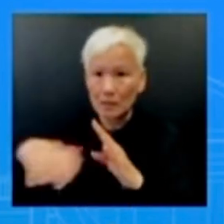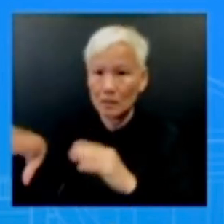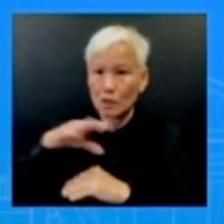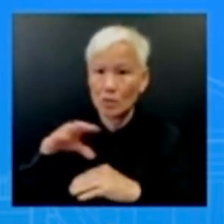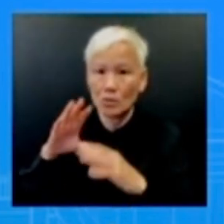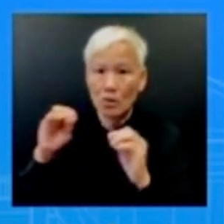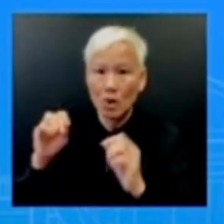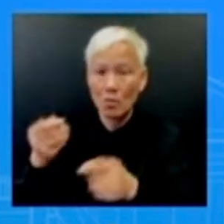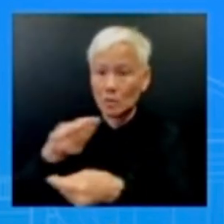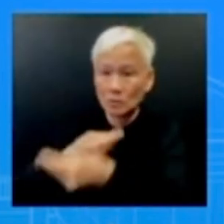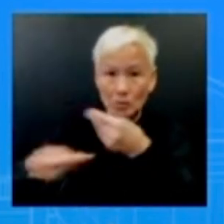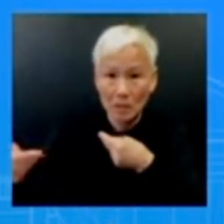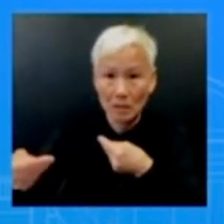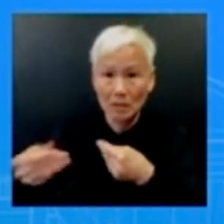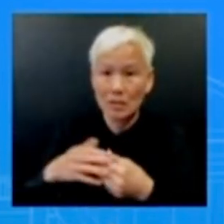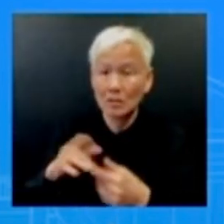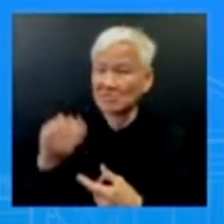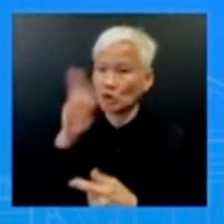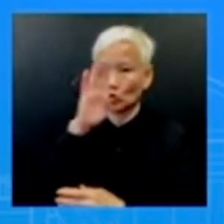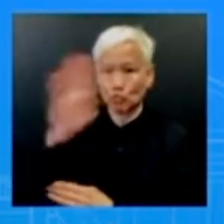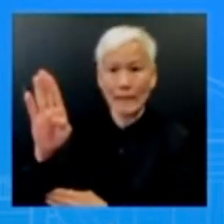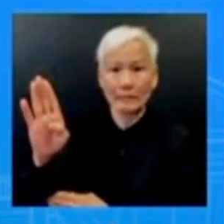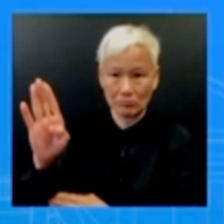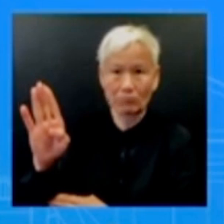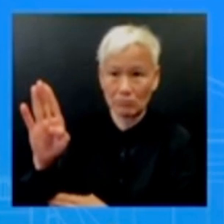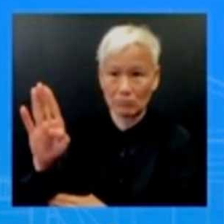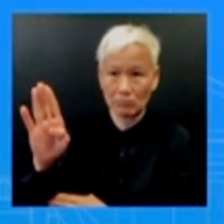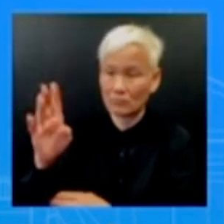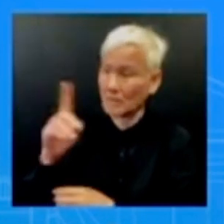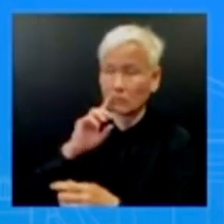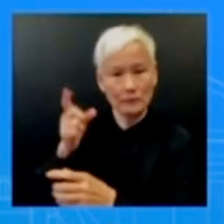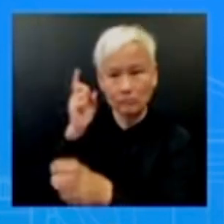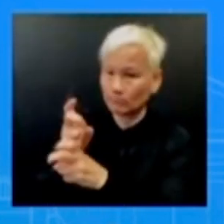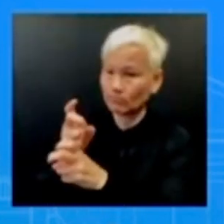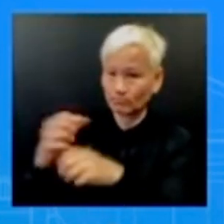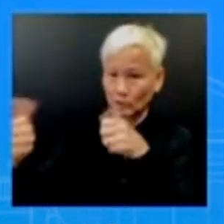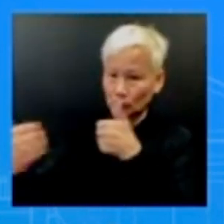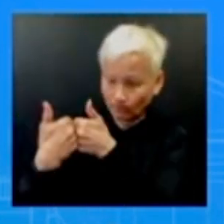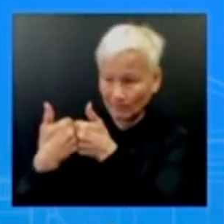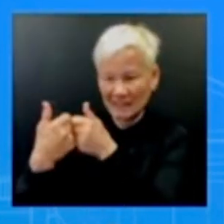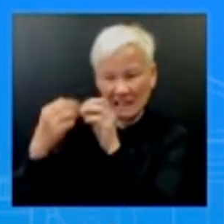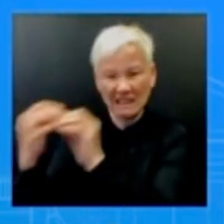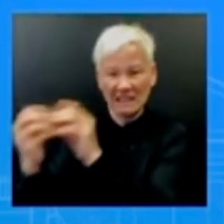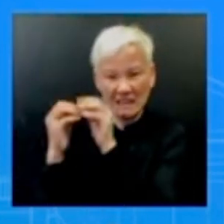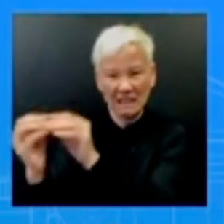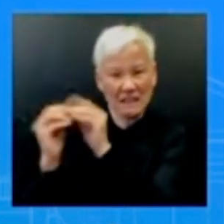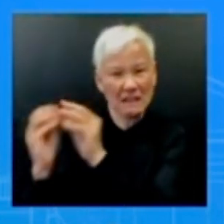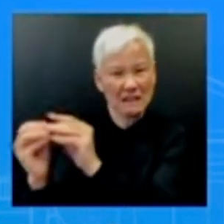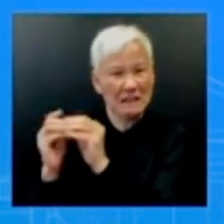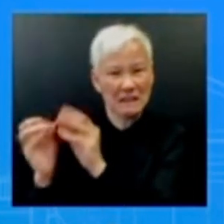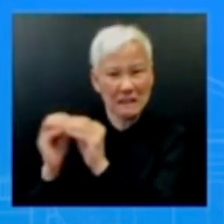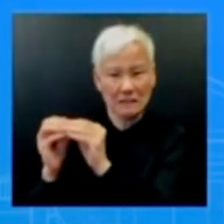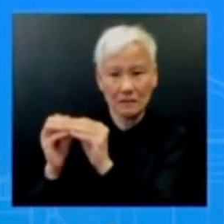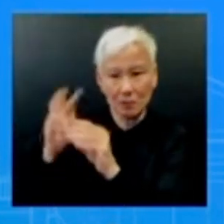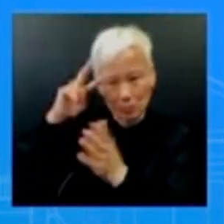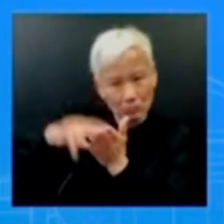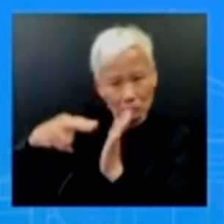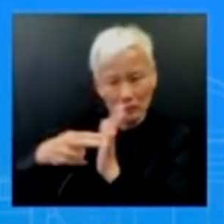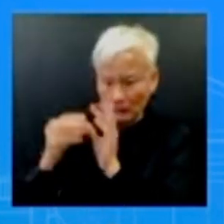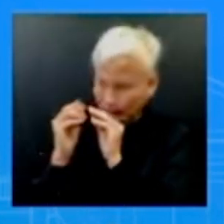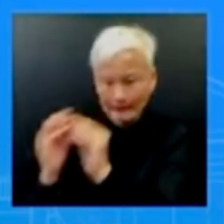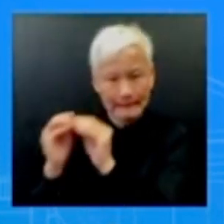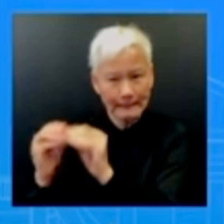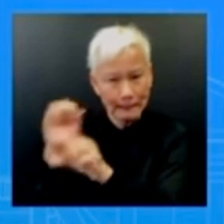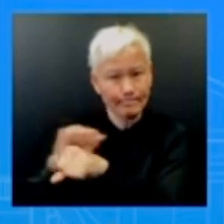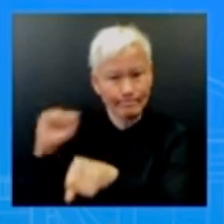was just hard, grueling, deliberate work by diplomats and other